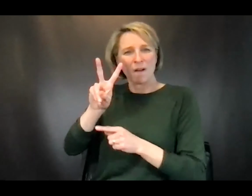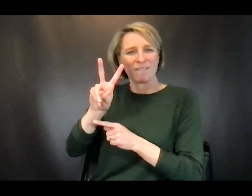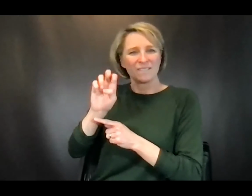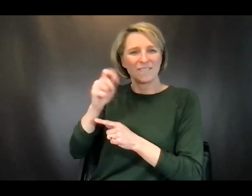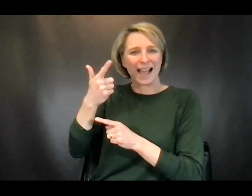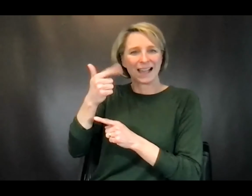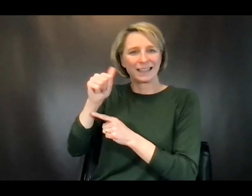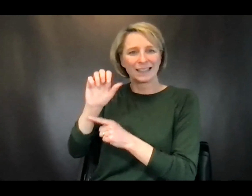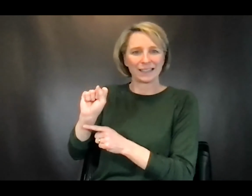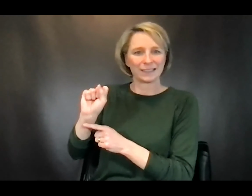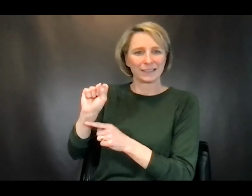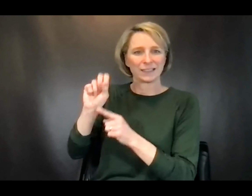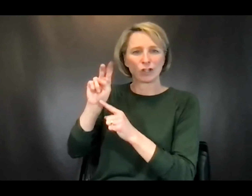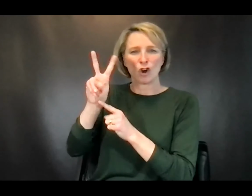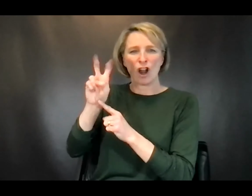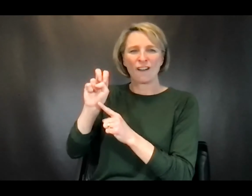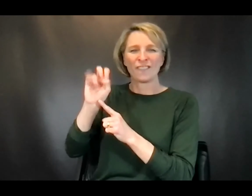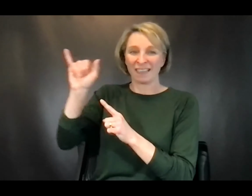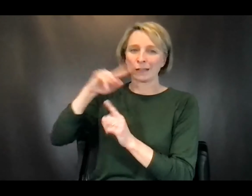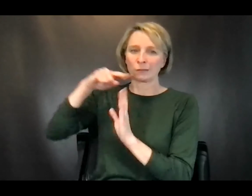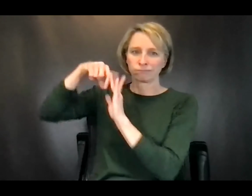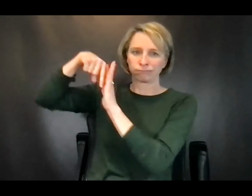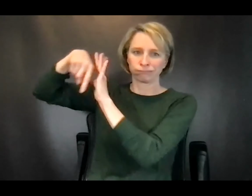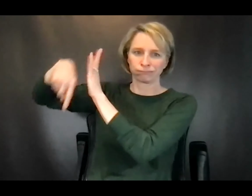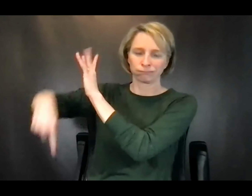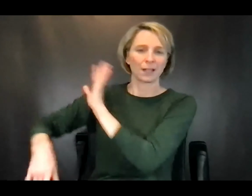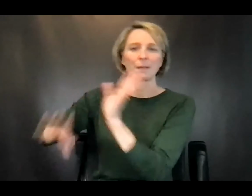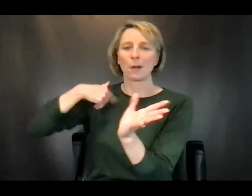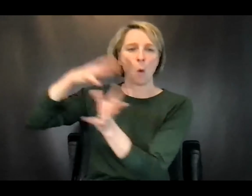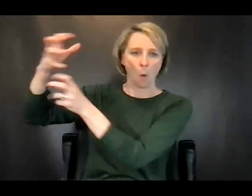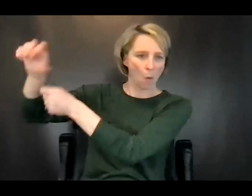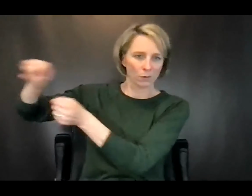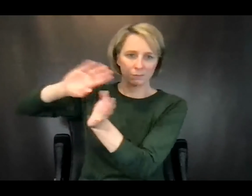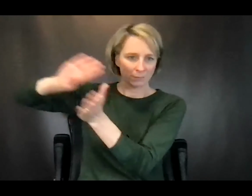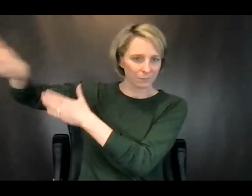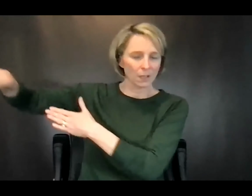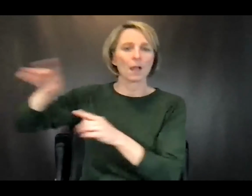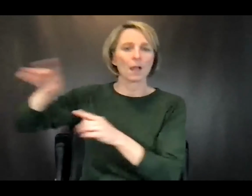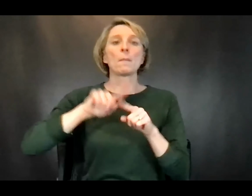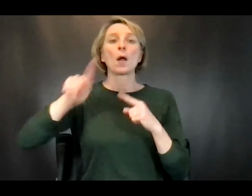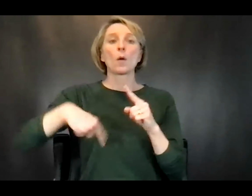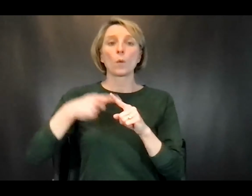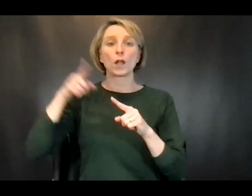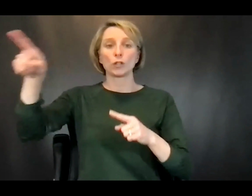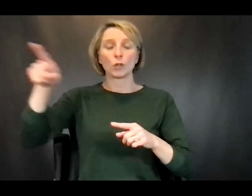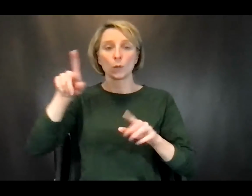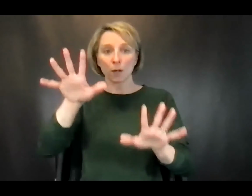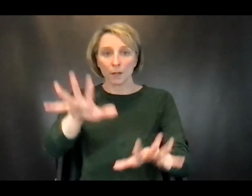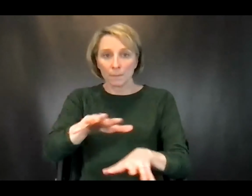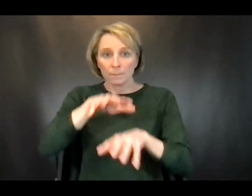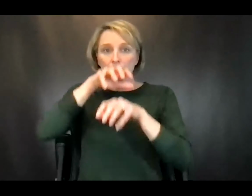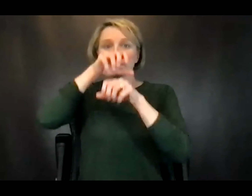doing here. But as you inhale, you turn on the sympathetic part of your nervous system, which is getting you